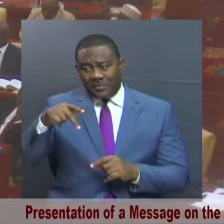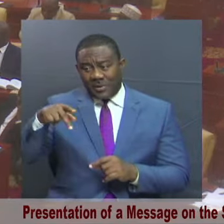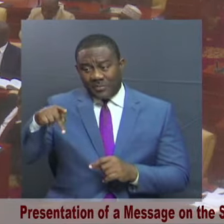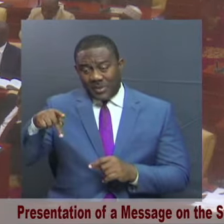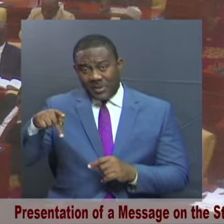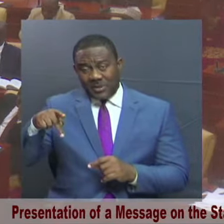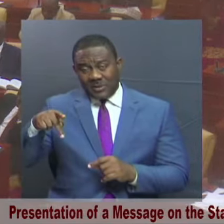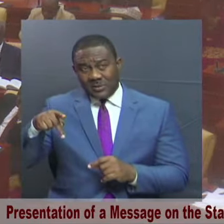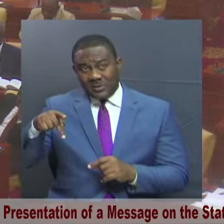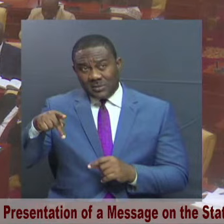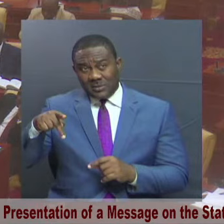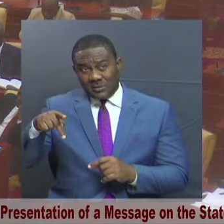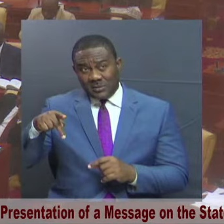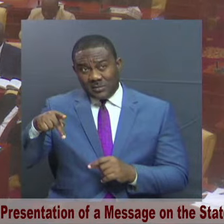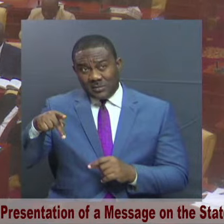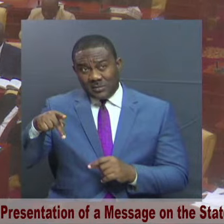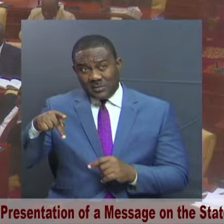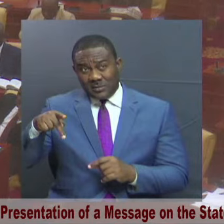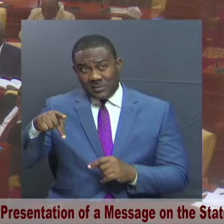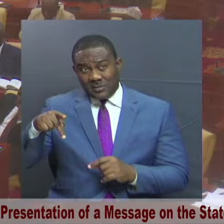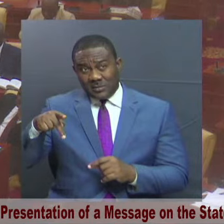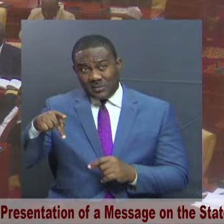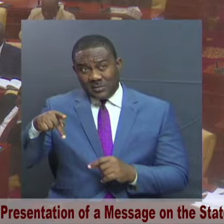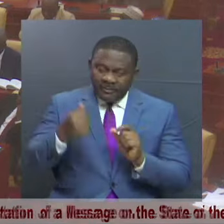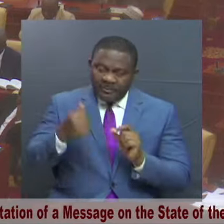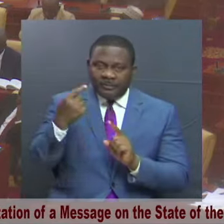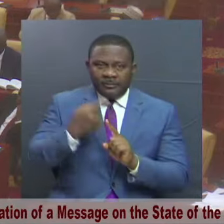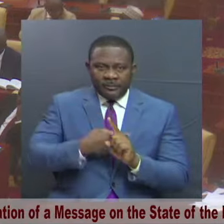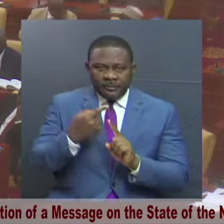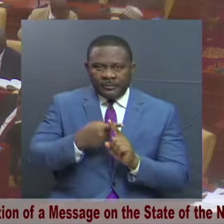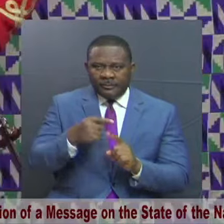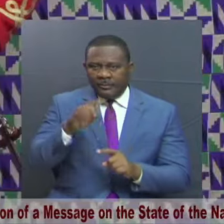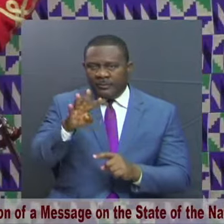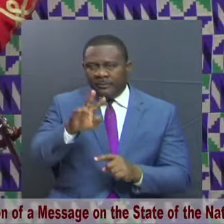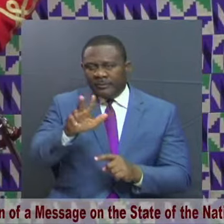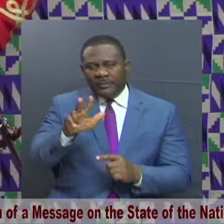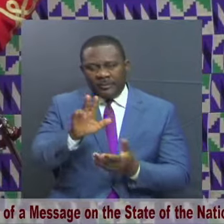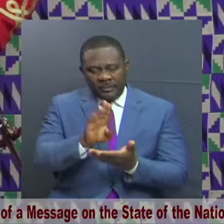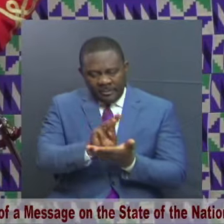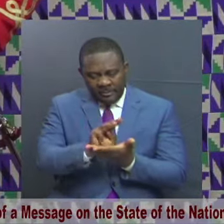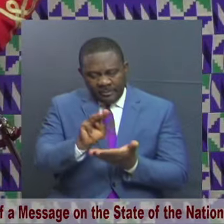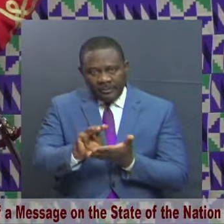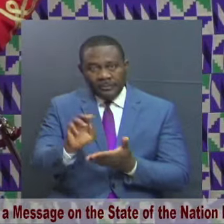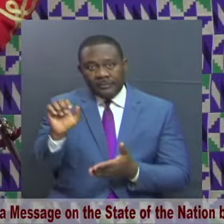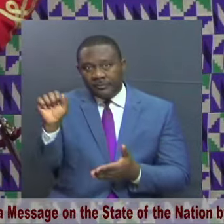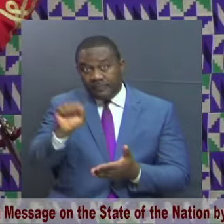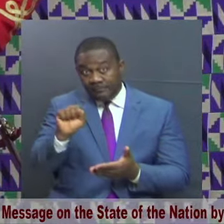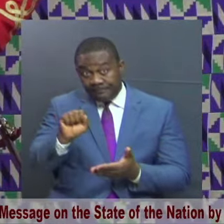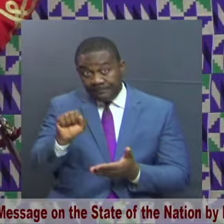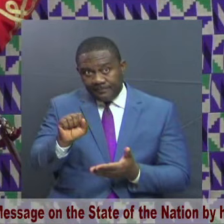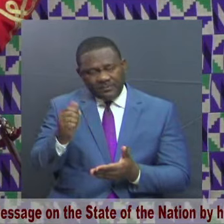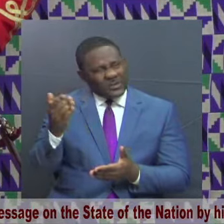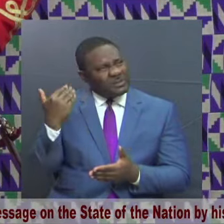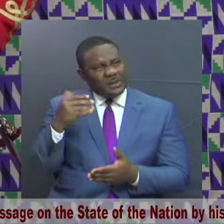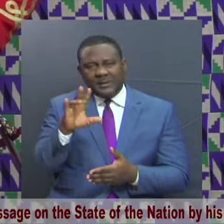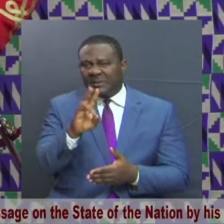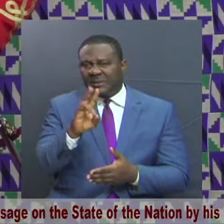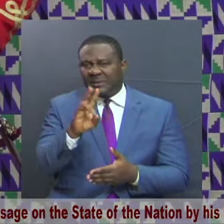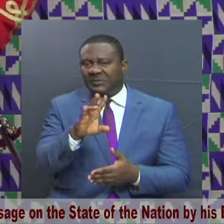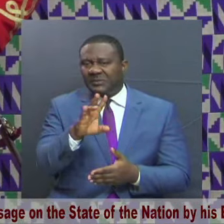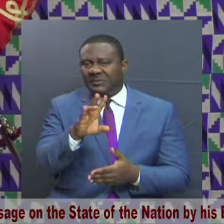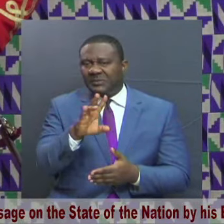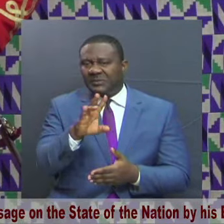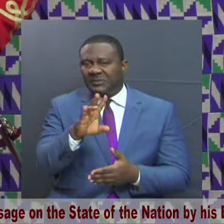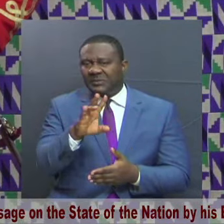this has led to a monthly payment of 43 million United States dollar instead of the $77 million